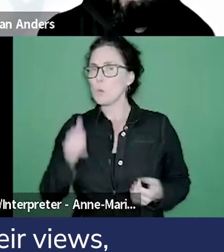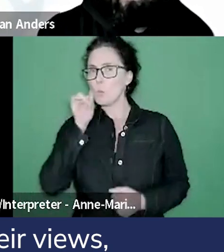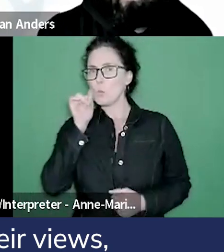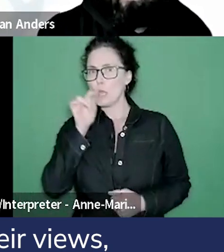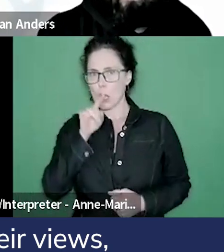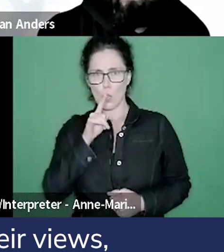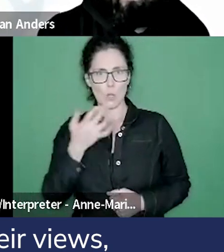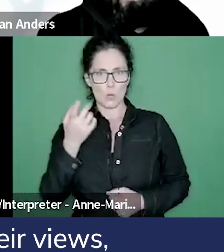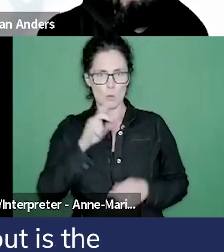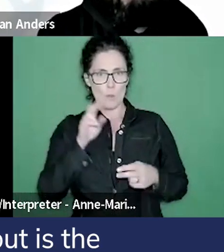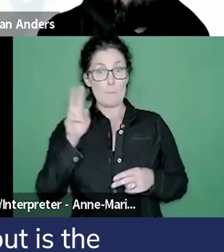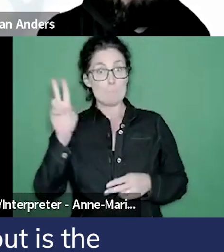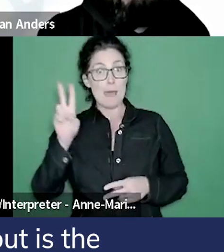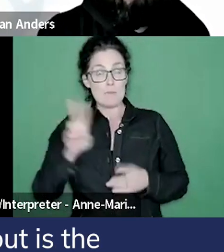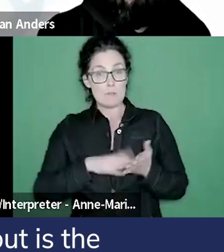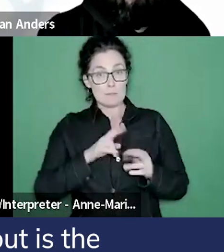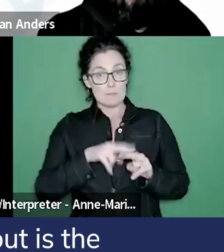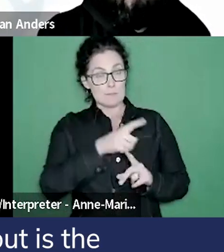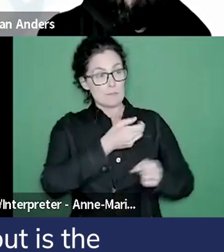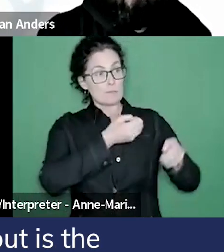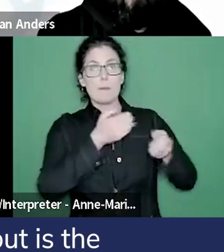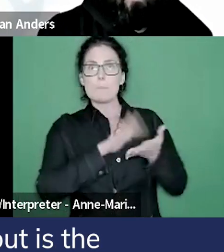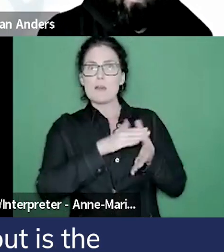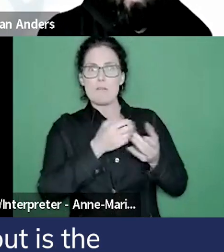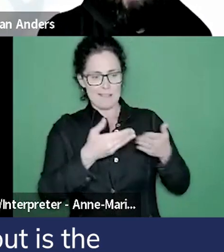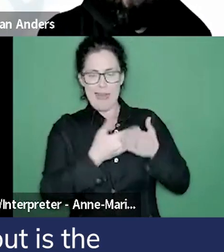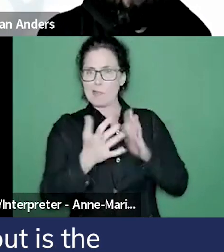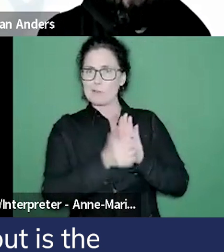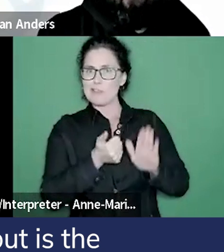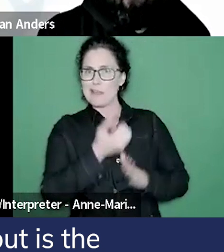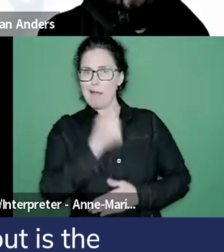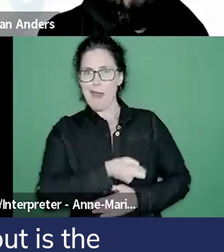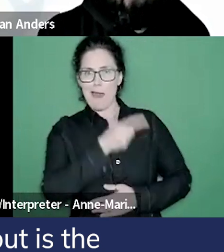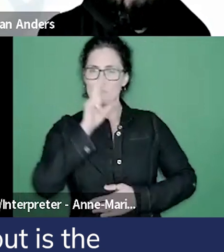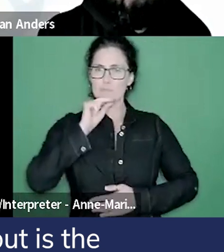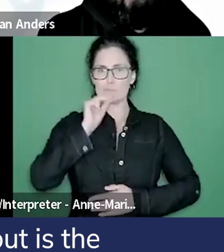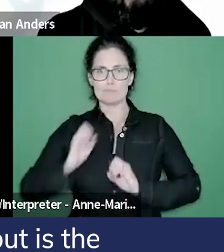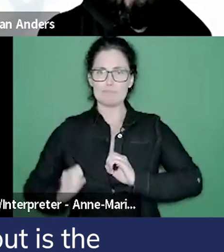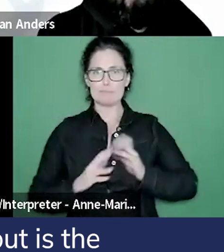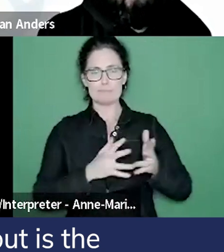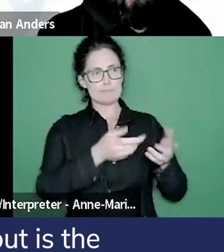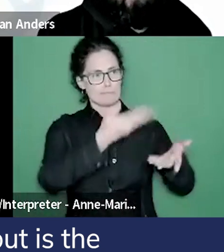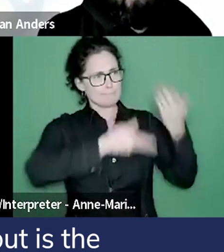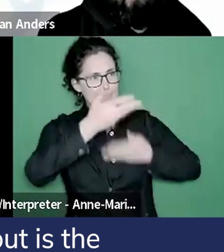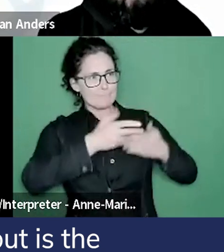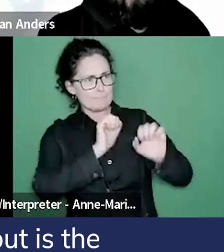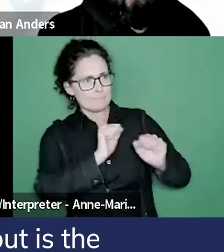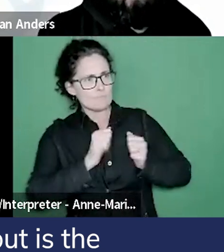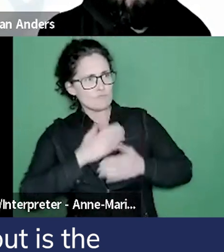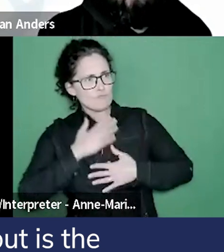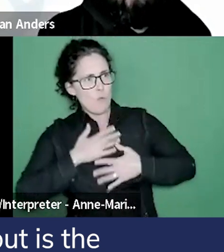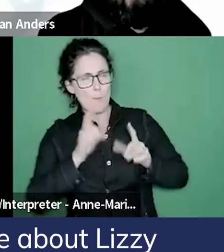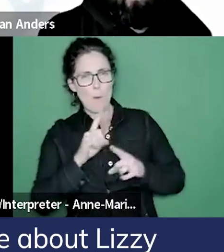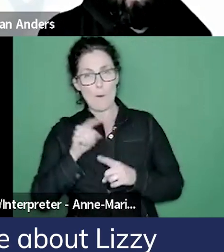those impacts are for them. But I suppose what we know less about is the psychological impacts on